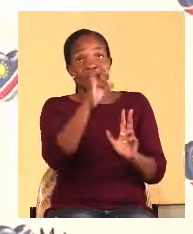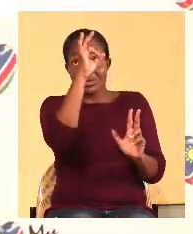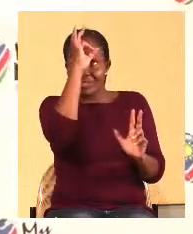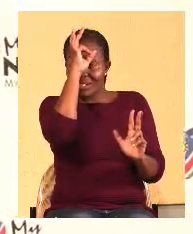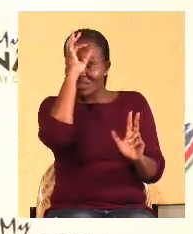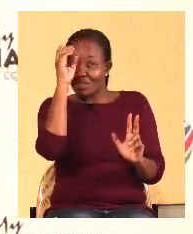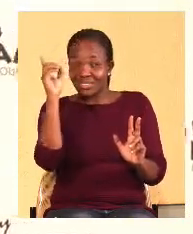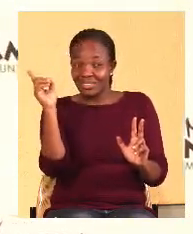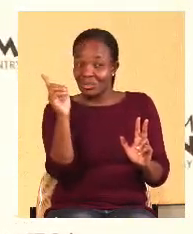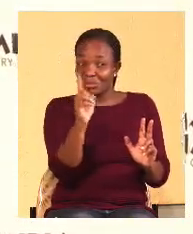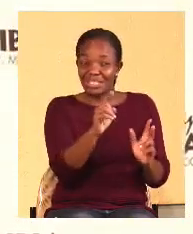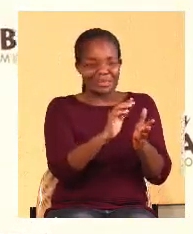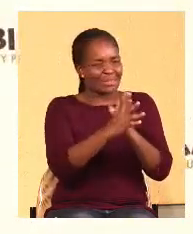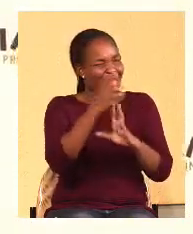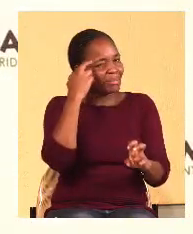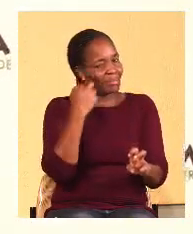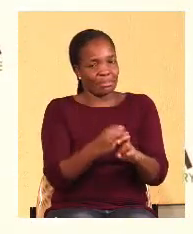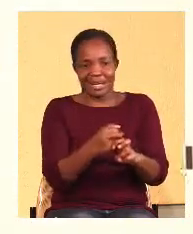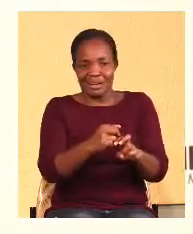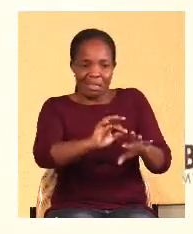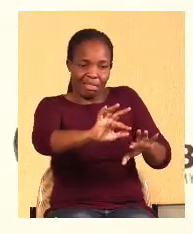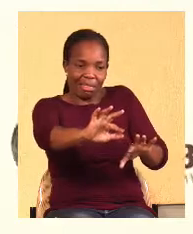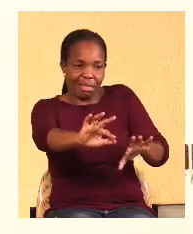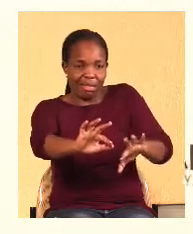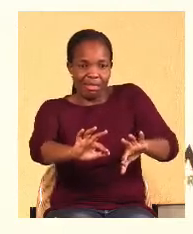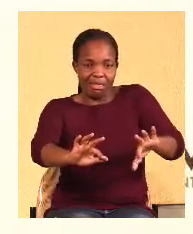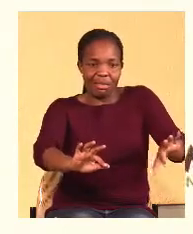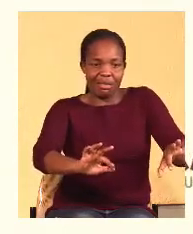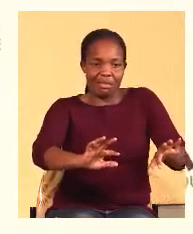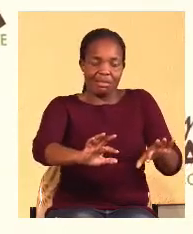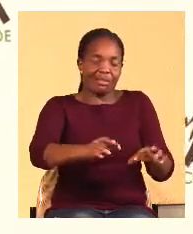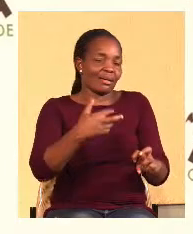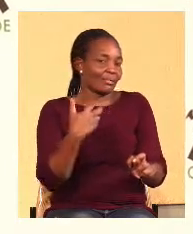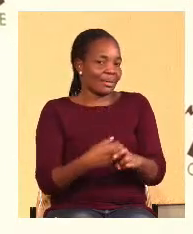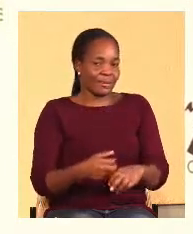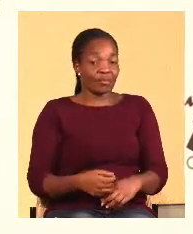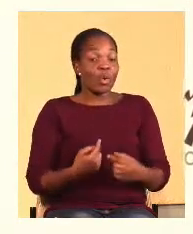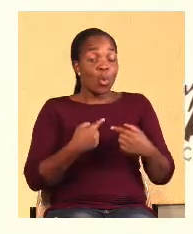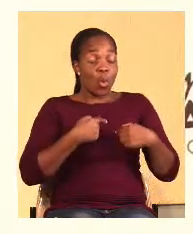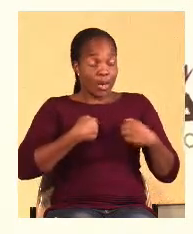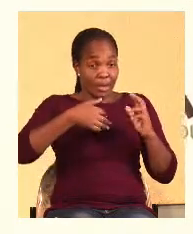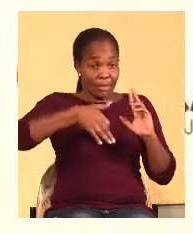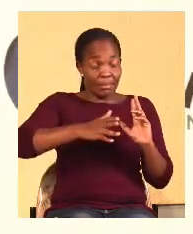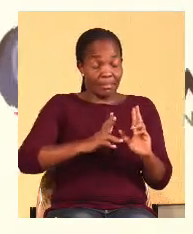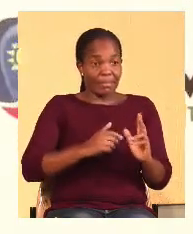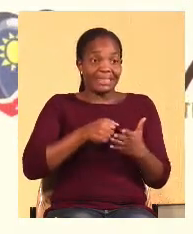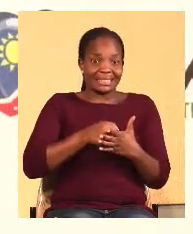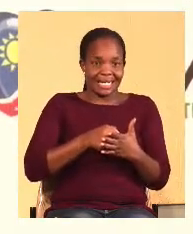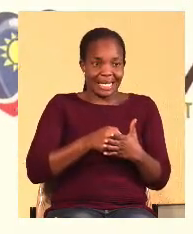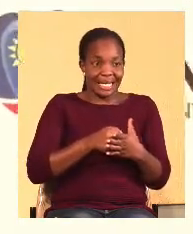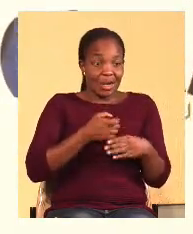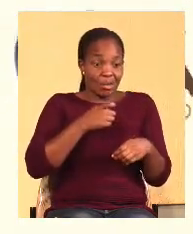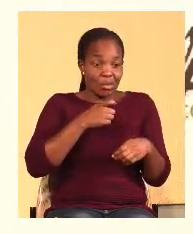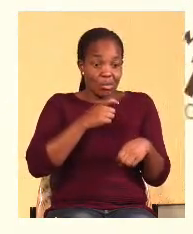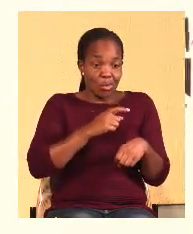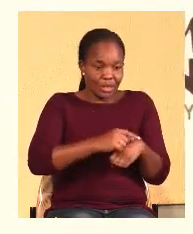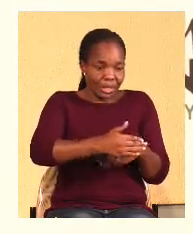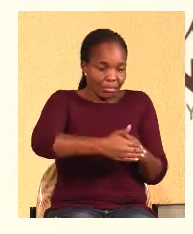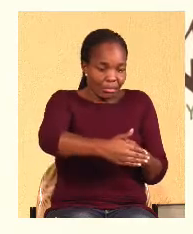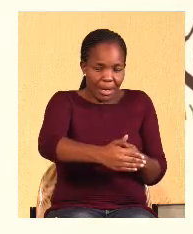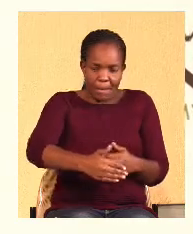very difficult to control these movements. So we should, by all means, as Namibians, try to see what is that we can do within limits to